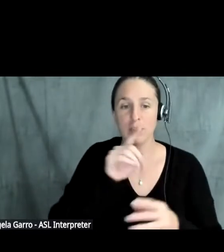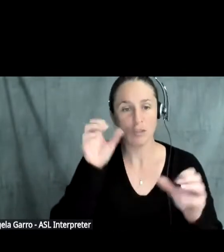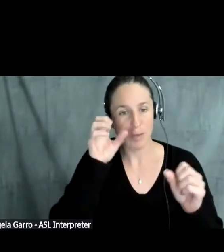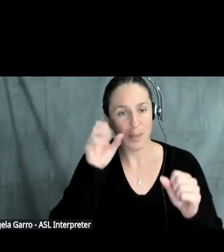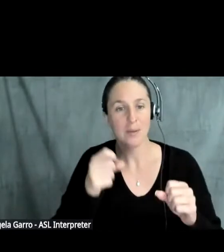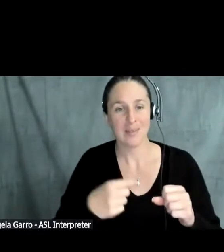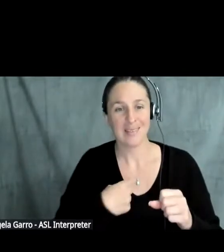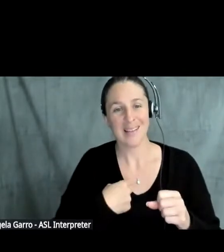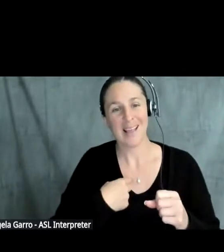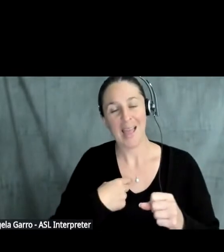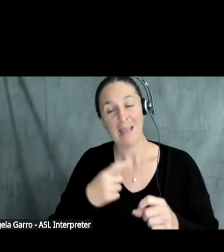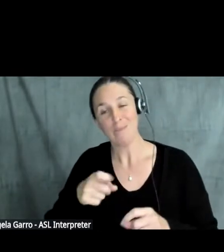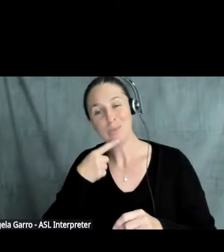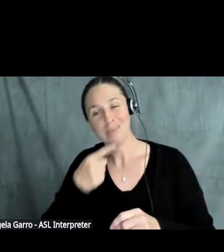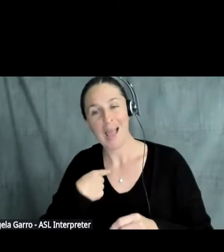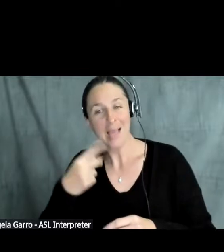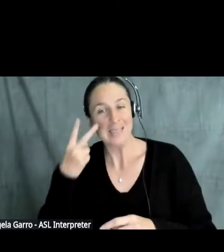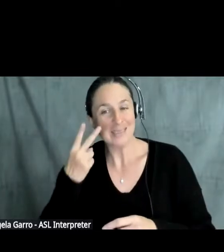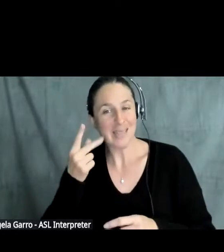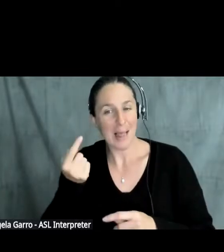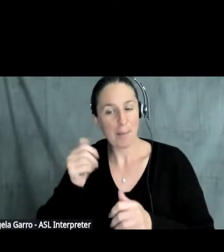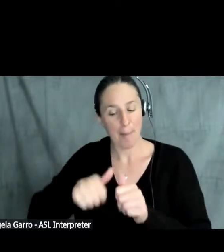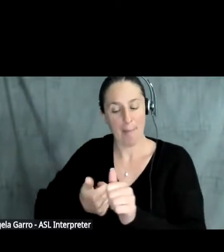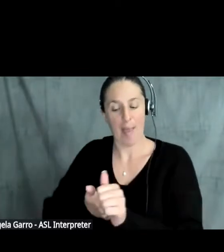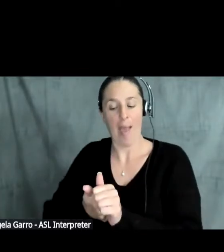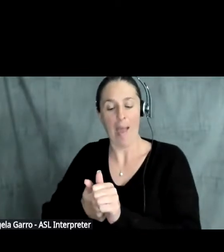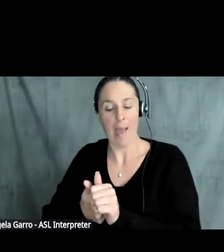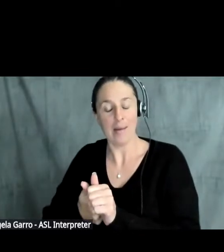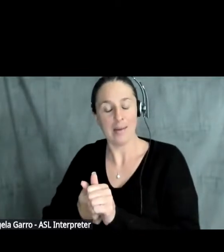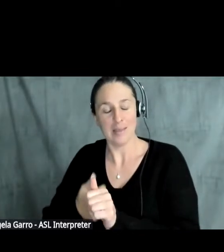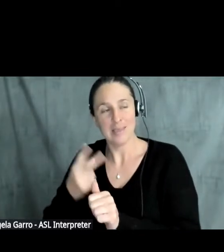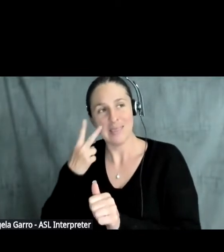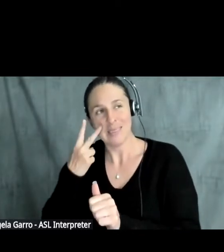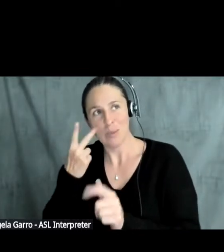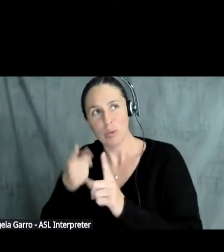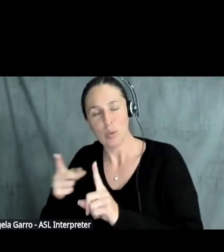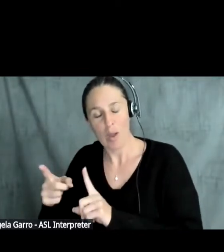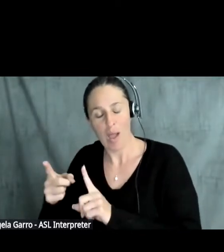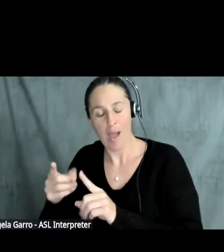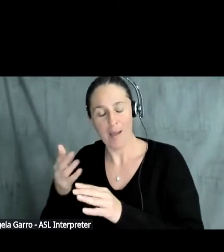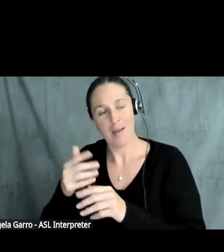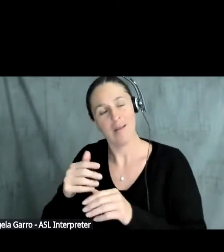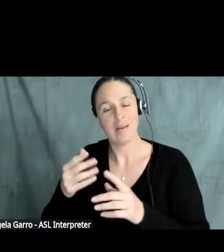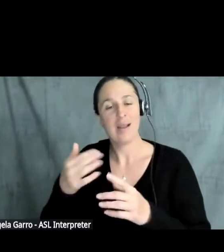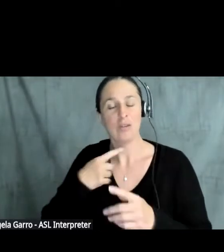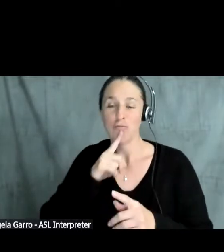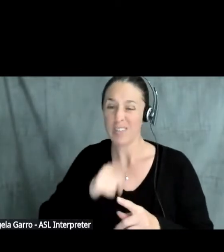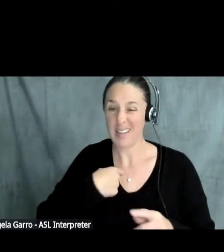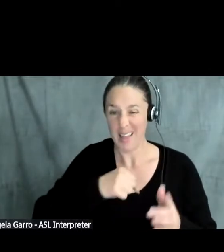behind the scenes and what's going on behind the curtain, and I'm impressed. And I just want to say thank you for all the hard